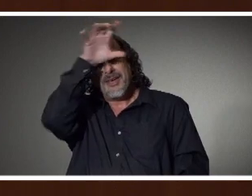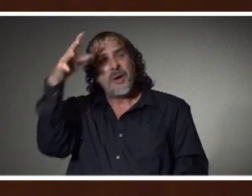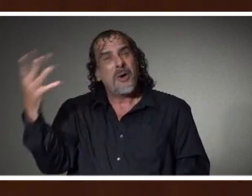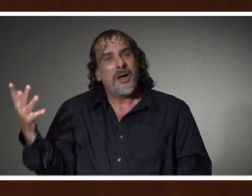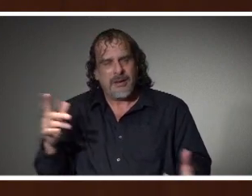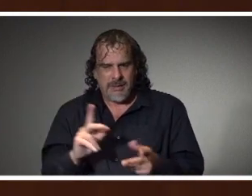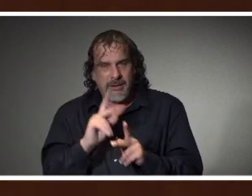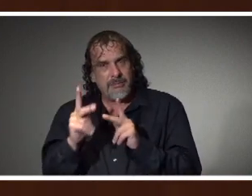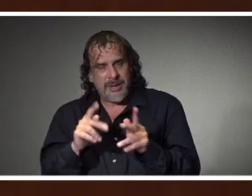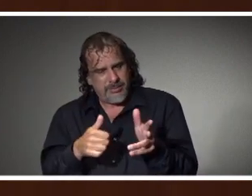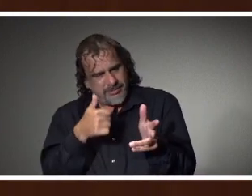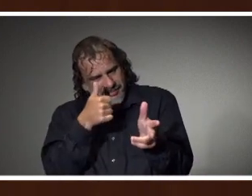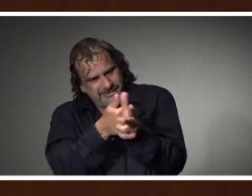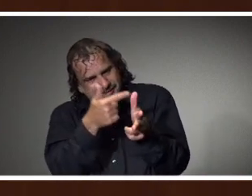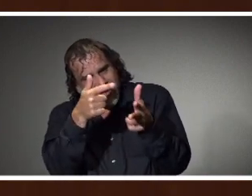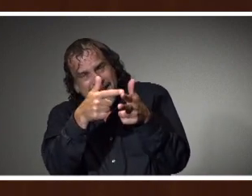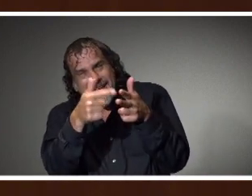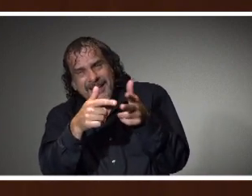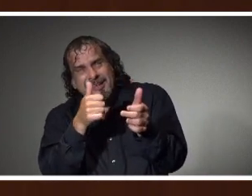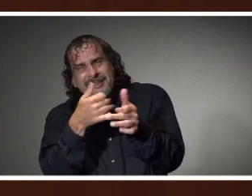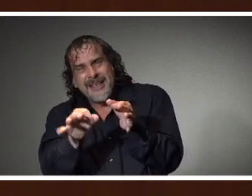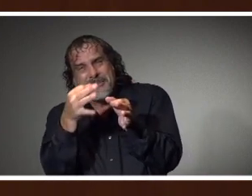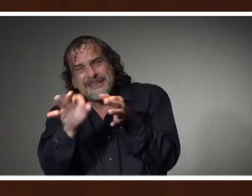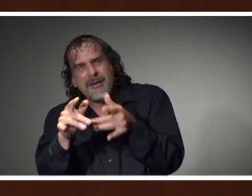we refuse to broadly adopt.